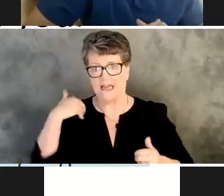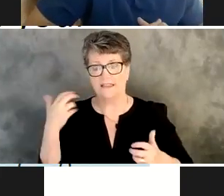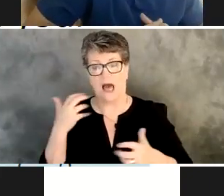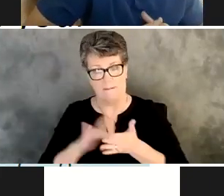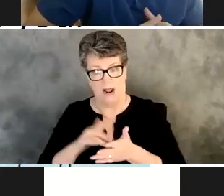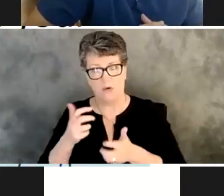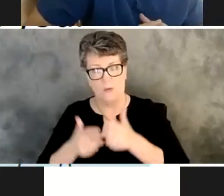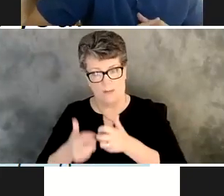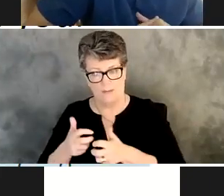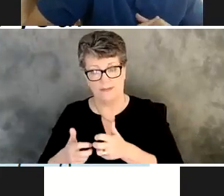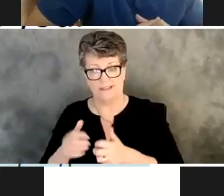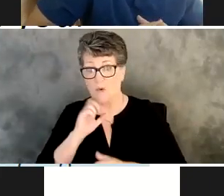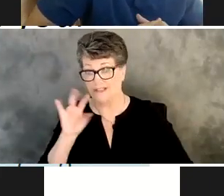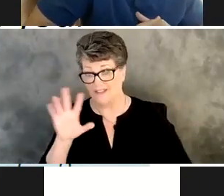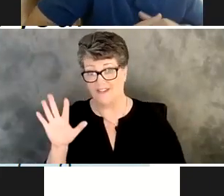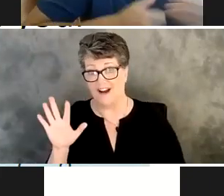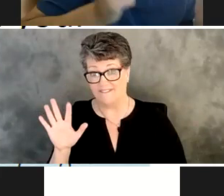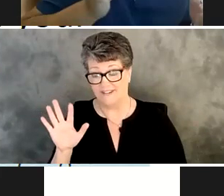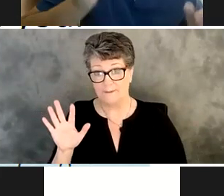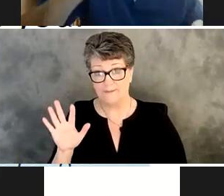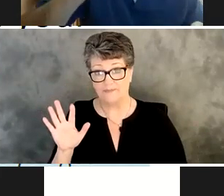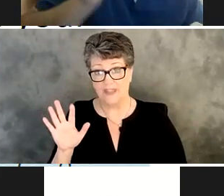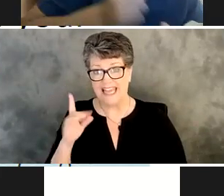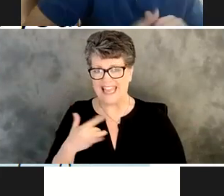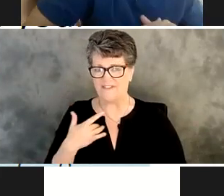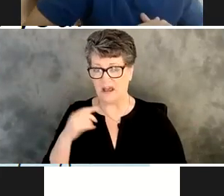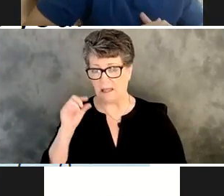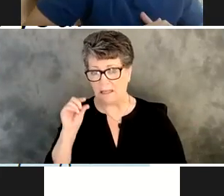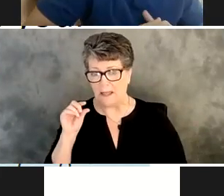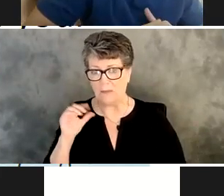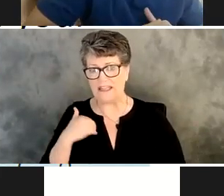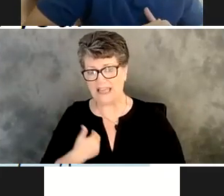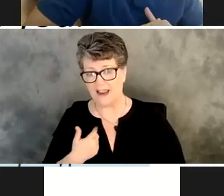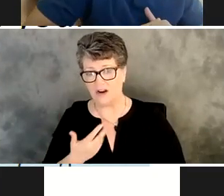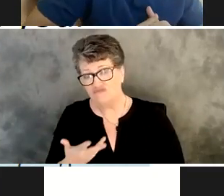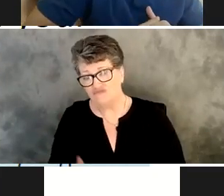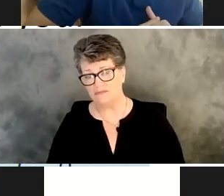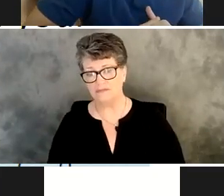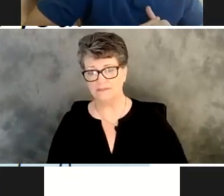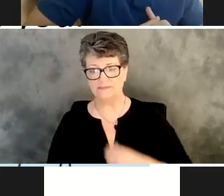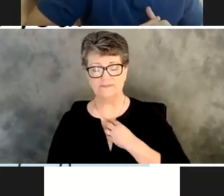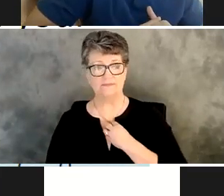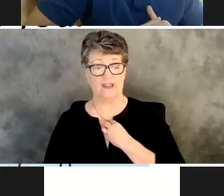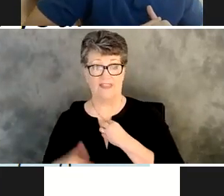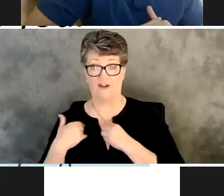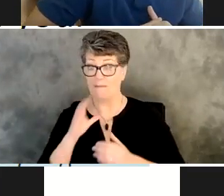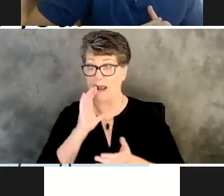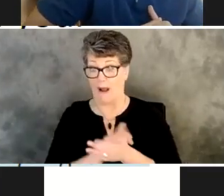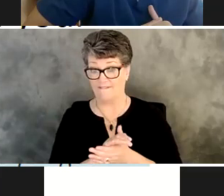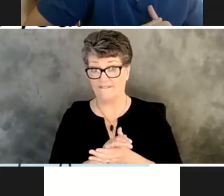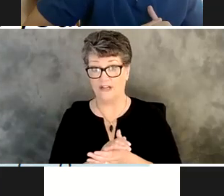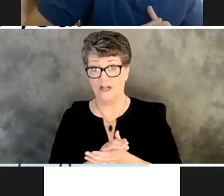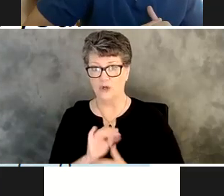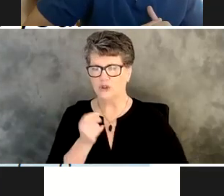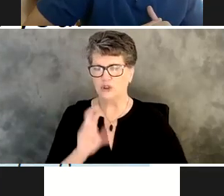issues. 75, he felt just a tiny bit tired, you know. Then we've got my wife, who's super